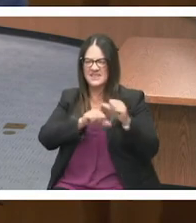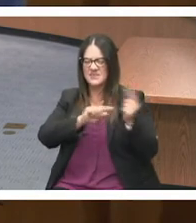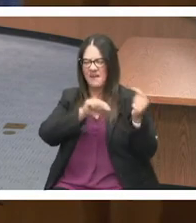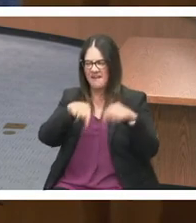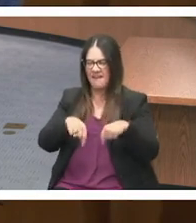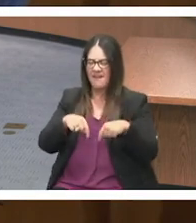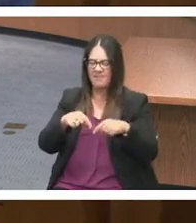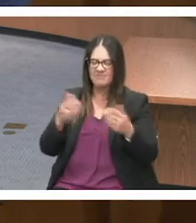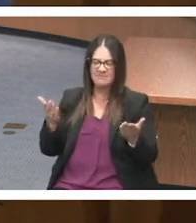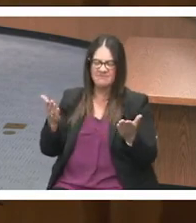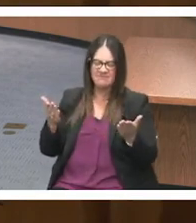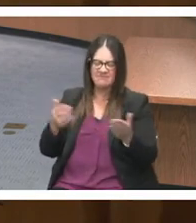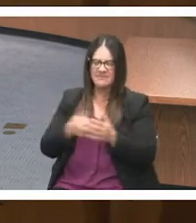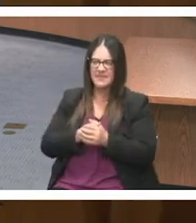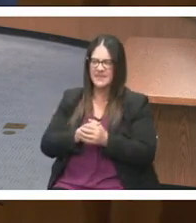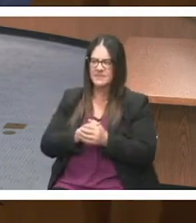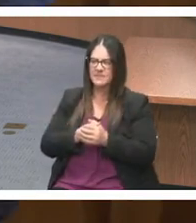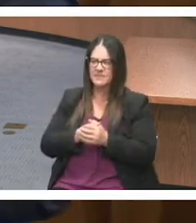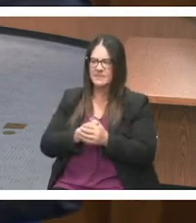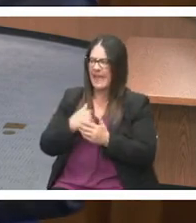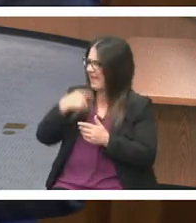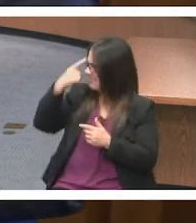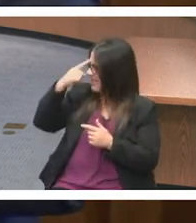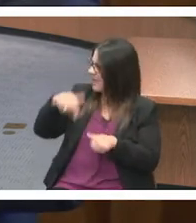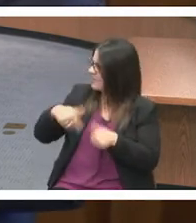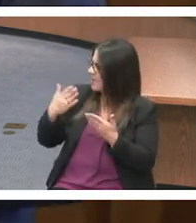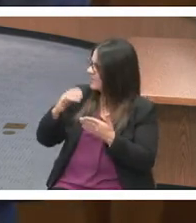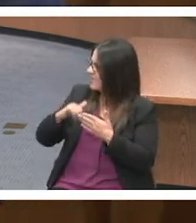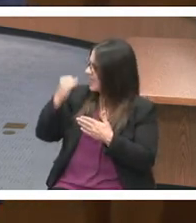room like this. Lizzie, I think I brought up that idea to you.